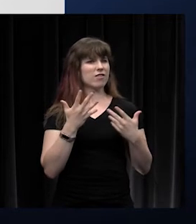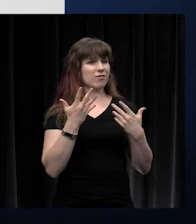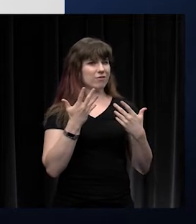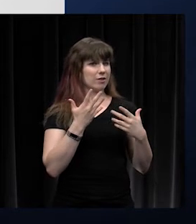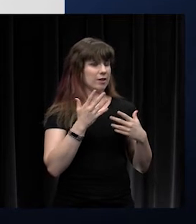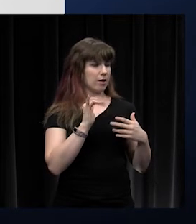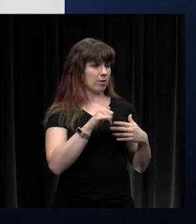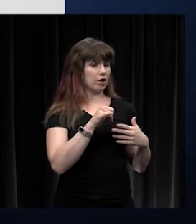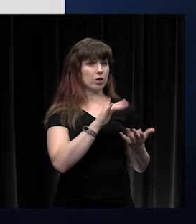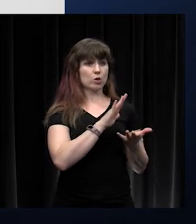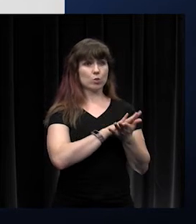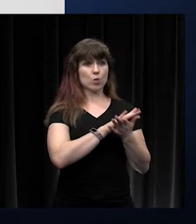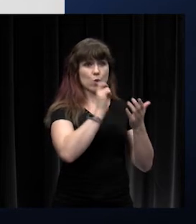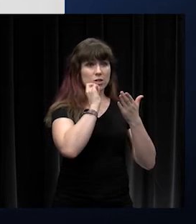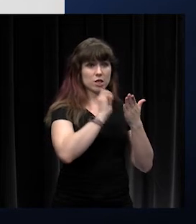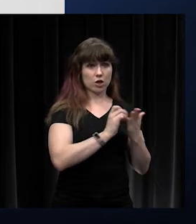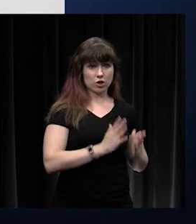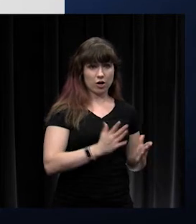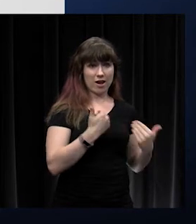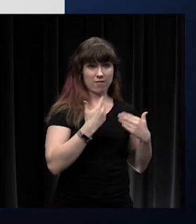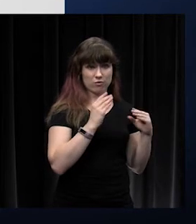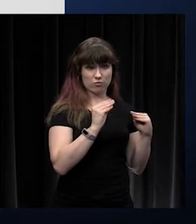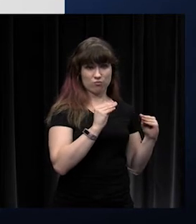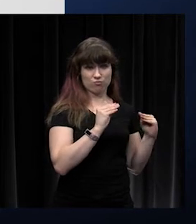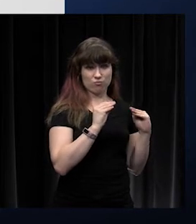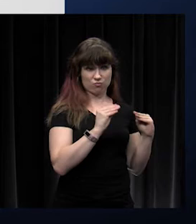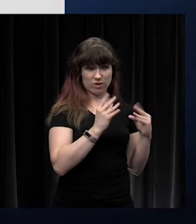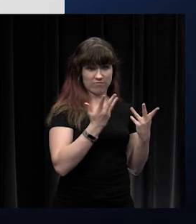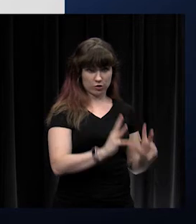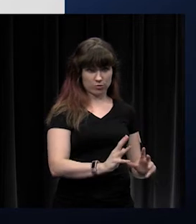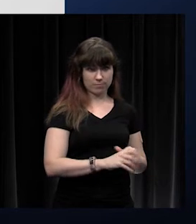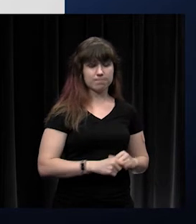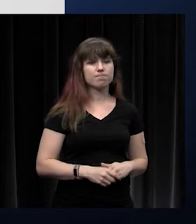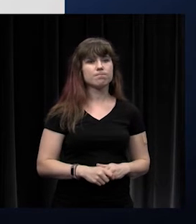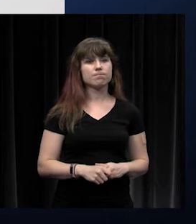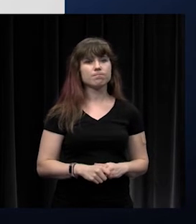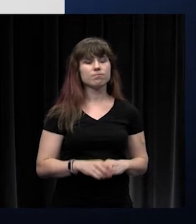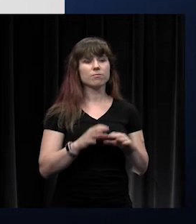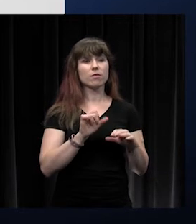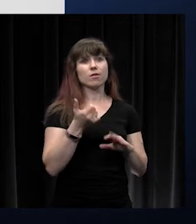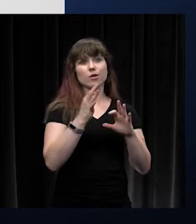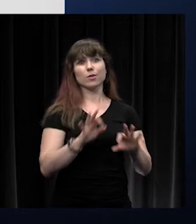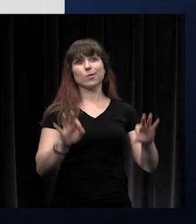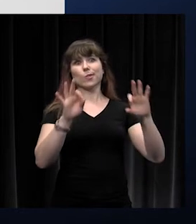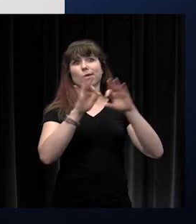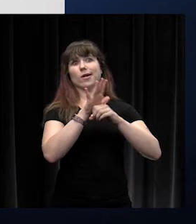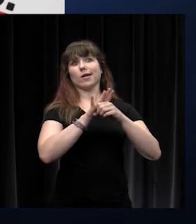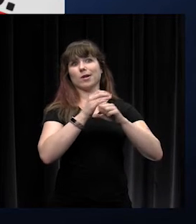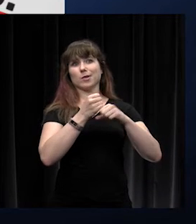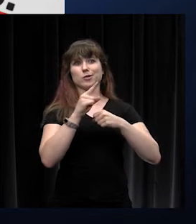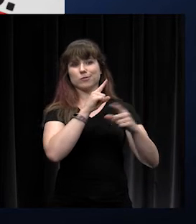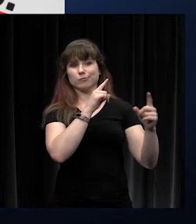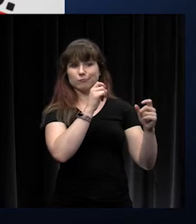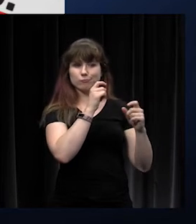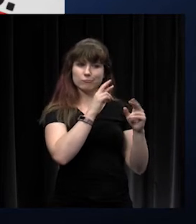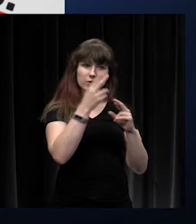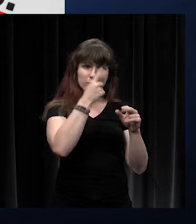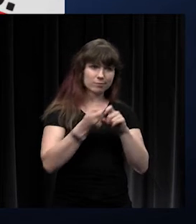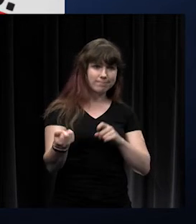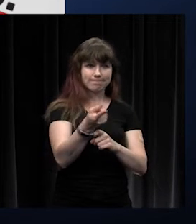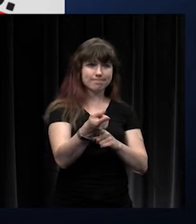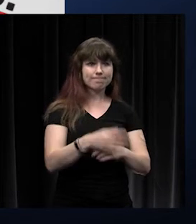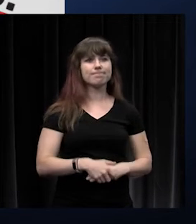our school secretaries. So another important area to make sure that we're ready for the 2016-17 school